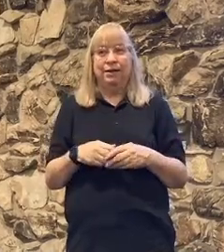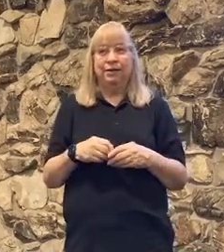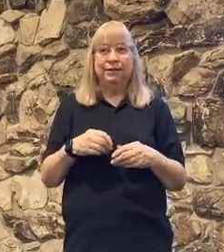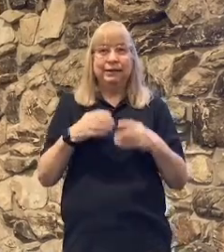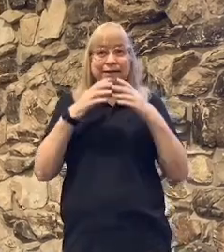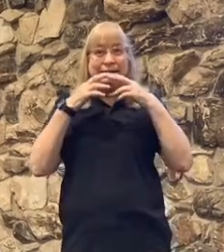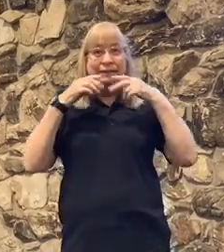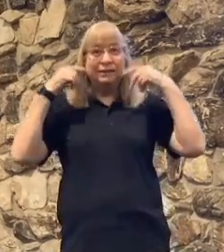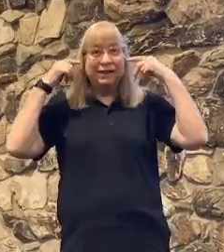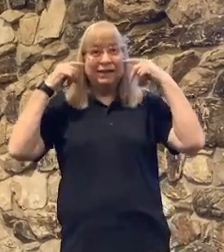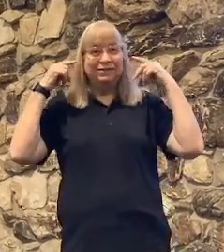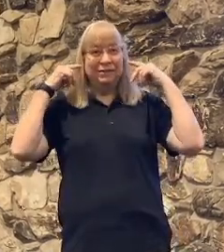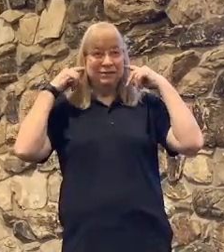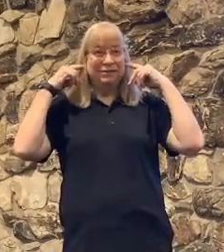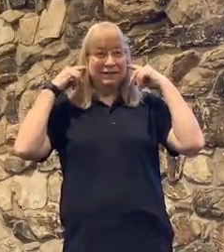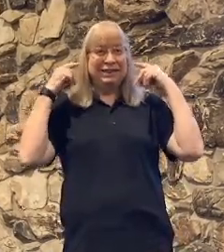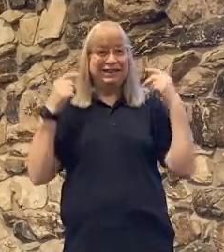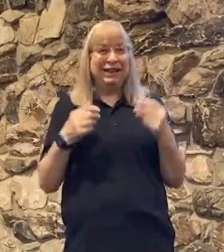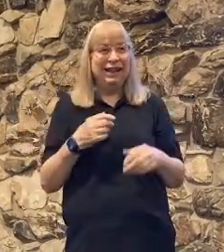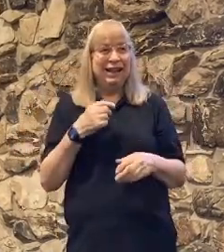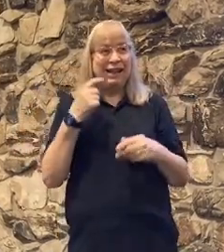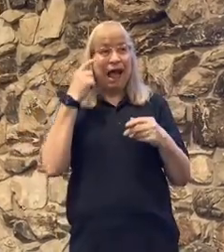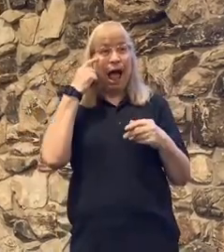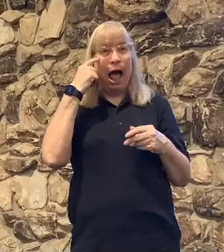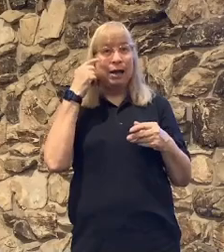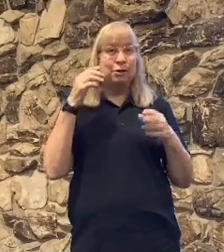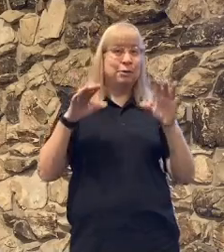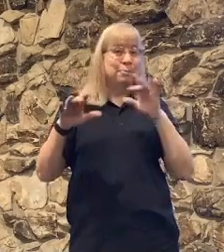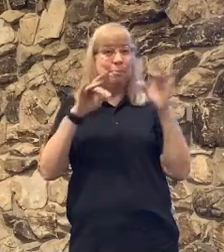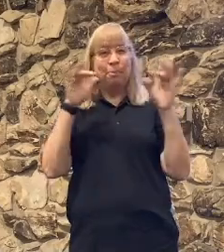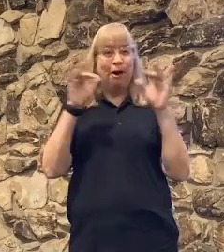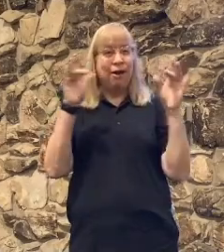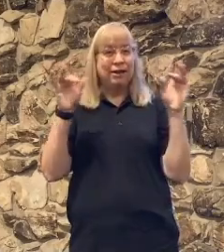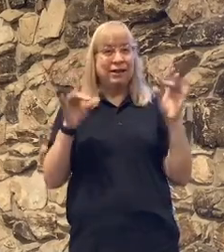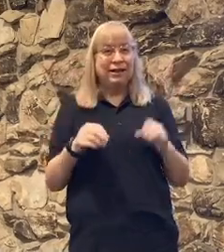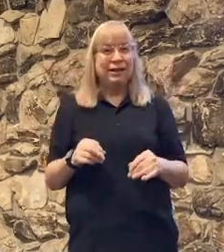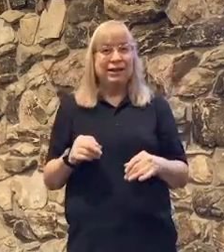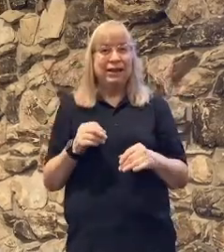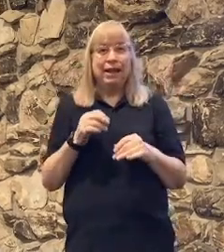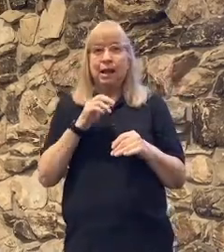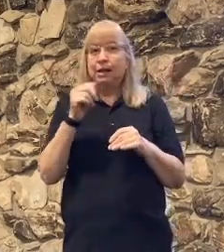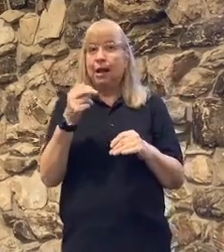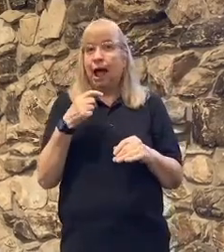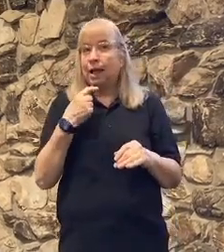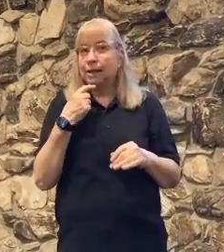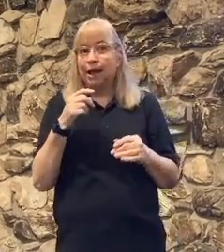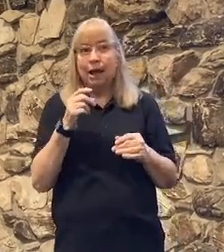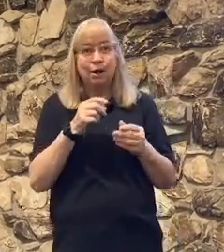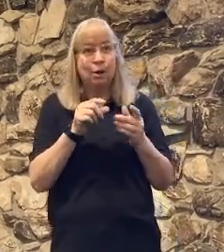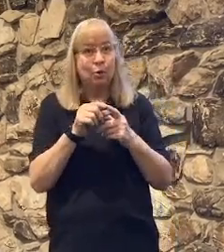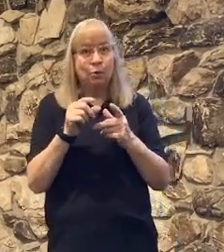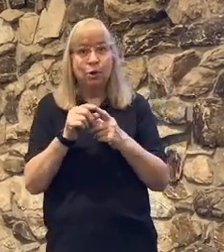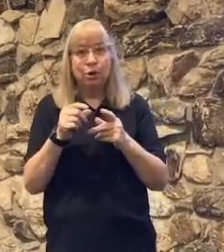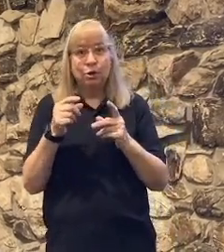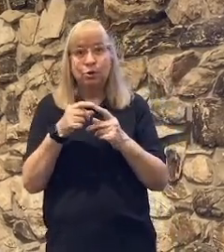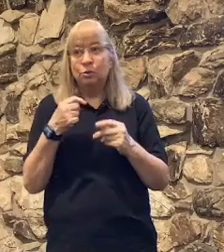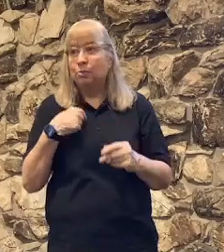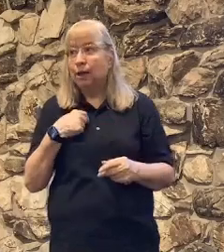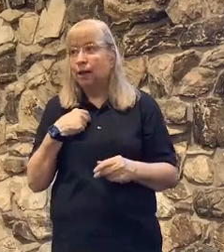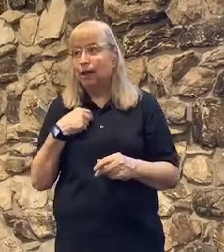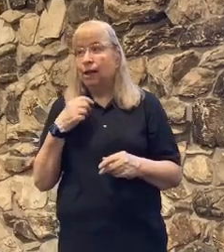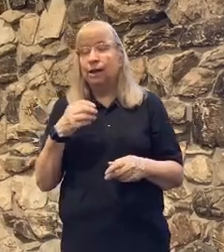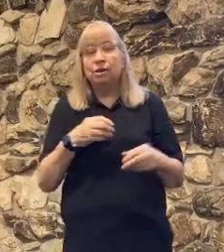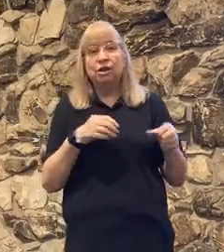grinning from ear to ear. His eyes are just sparkling. He doesn't say a word to me. He just does this.